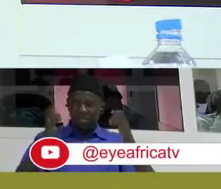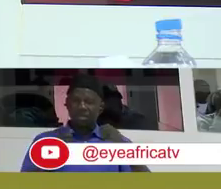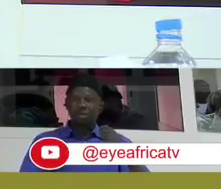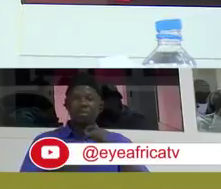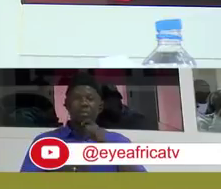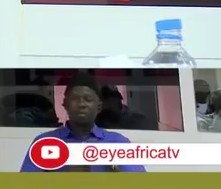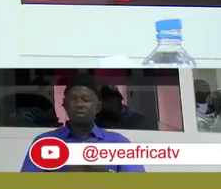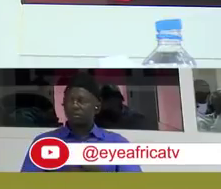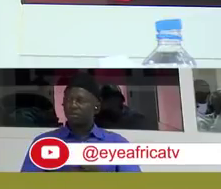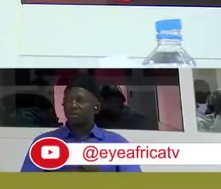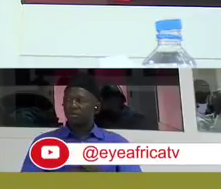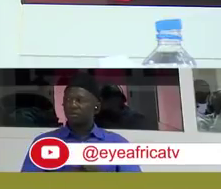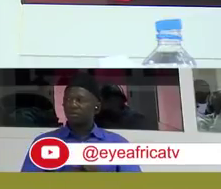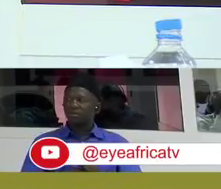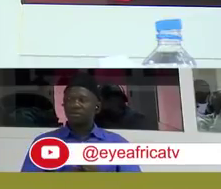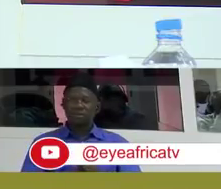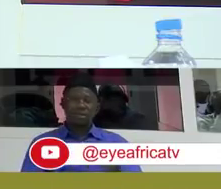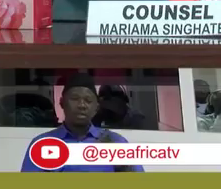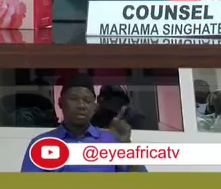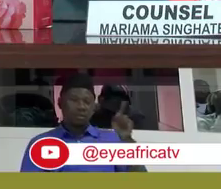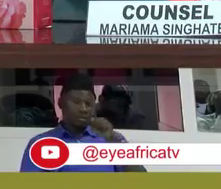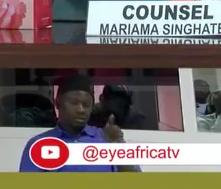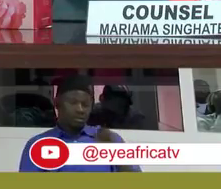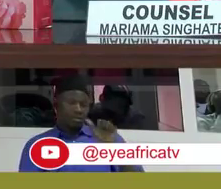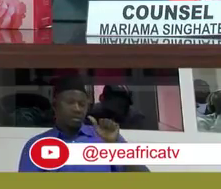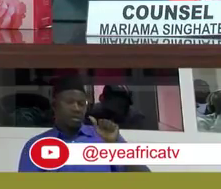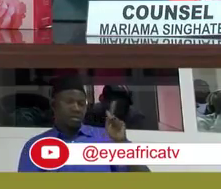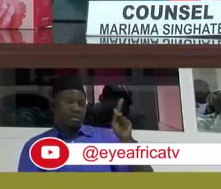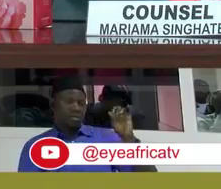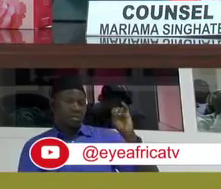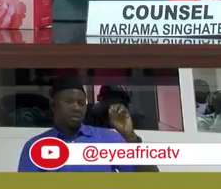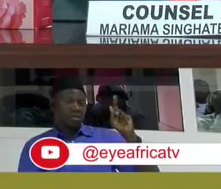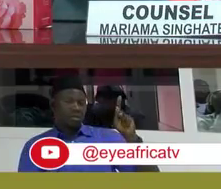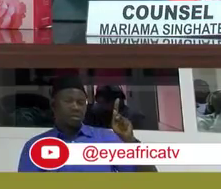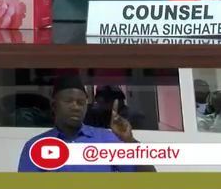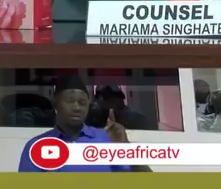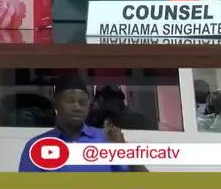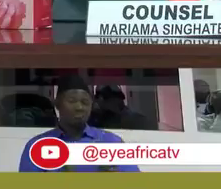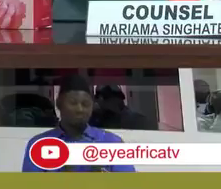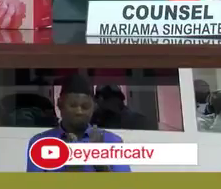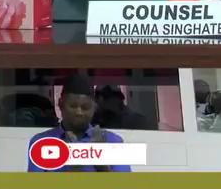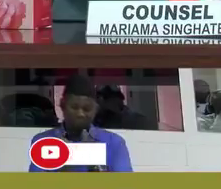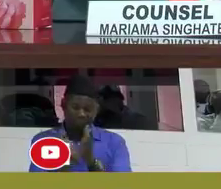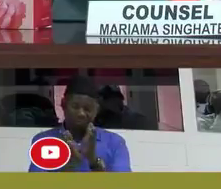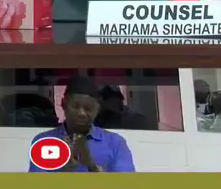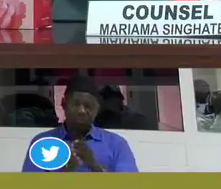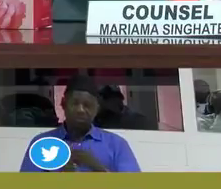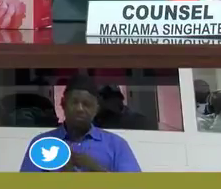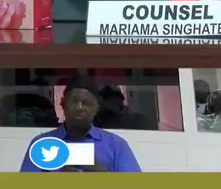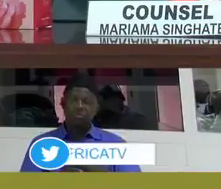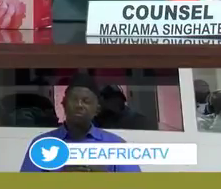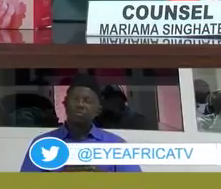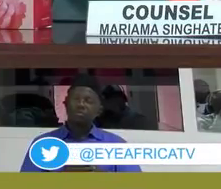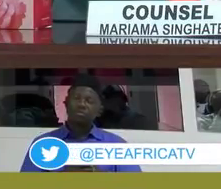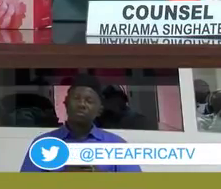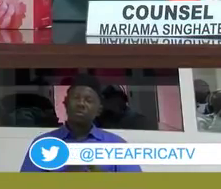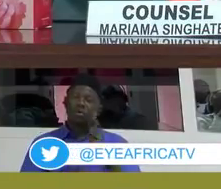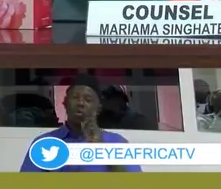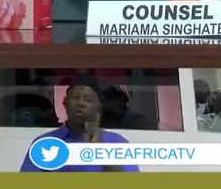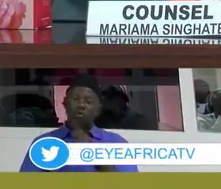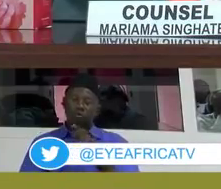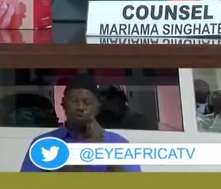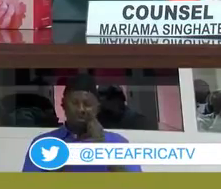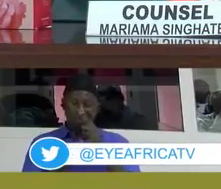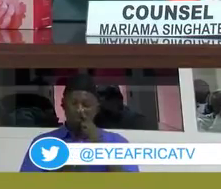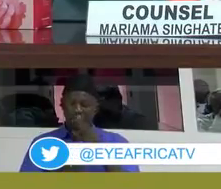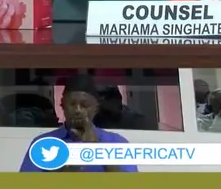come to Zahir all. Motivated. We would come to he all. Was a tool of Zahir. What I'm trying to do is to list